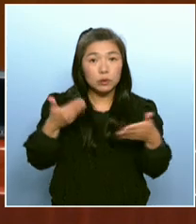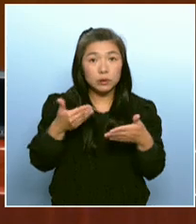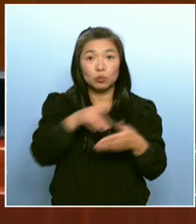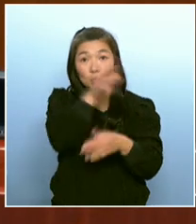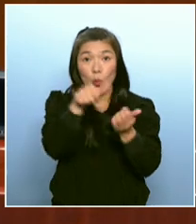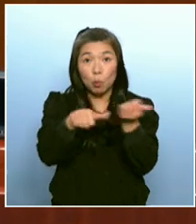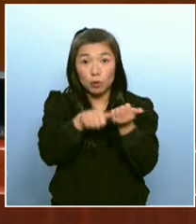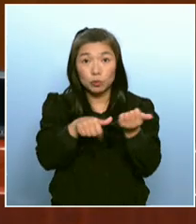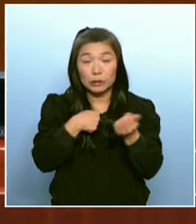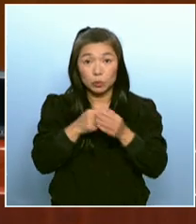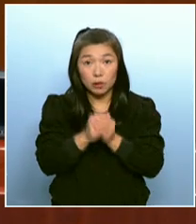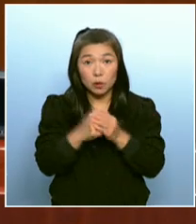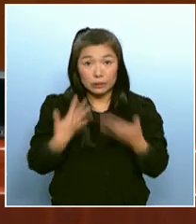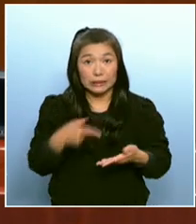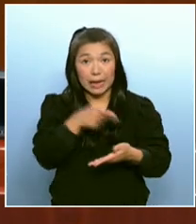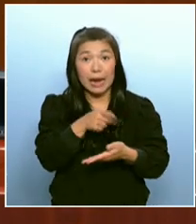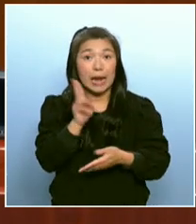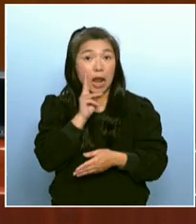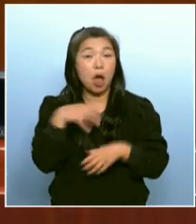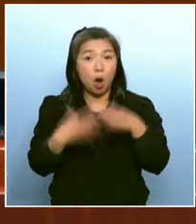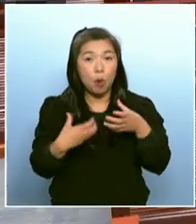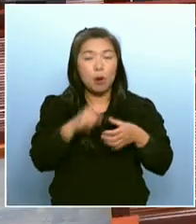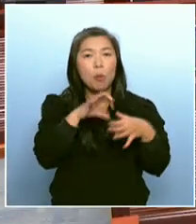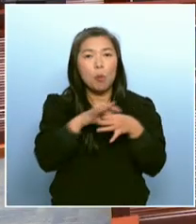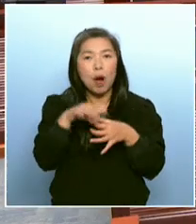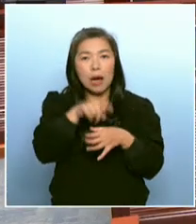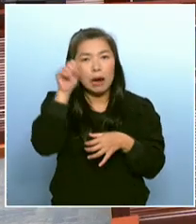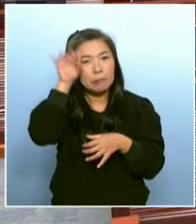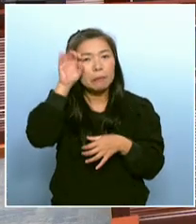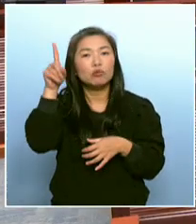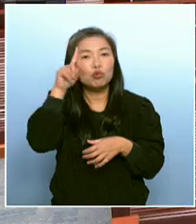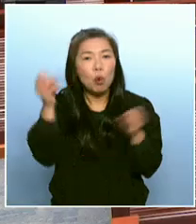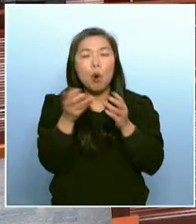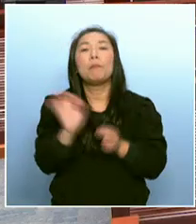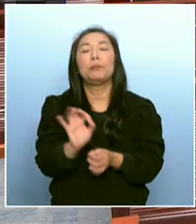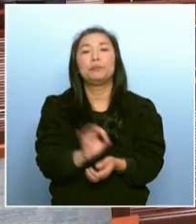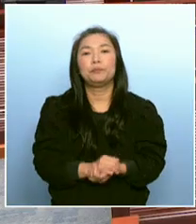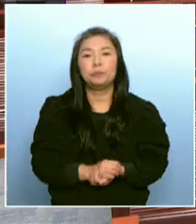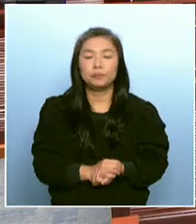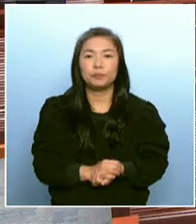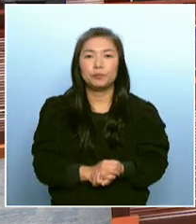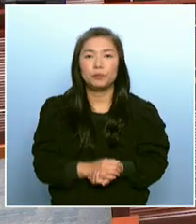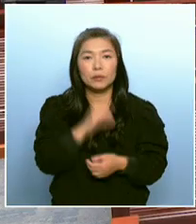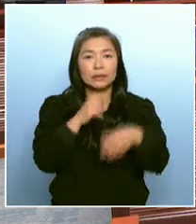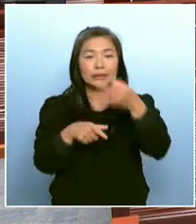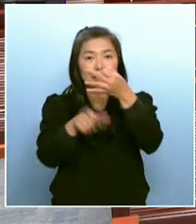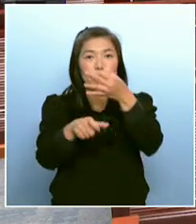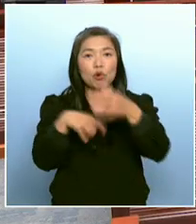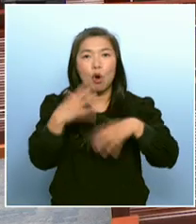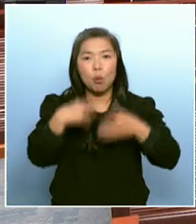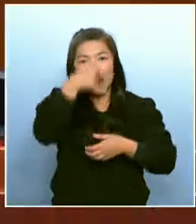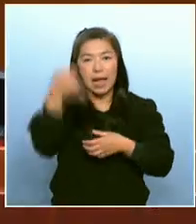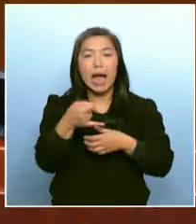submitted the papers to members. Prior to the meeting, no members requested to have a discussion on